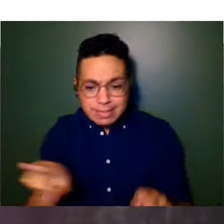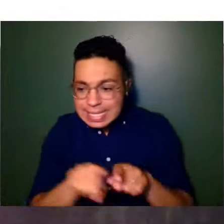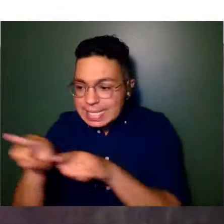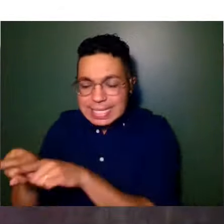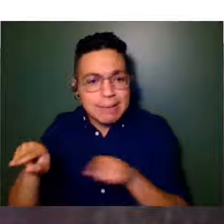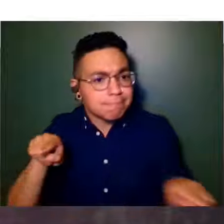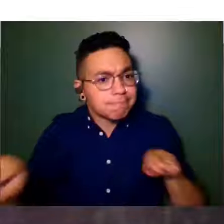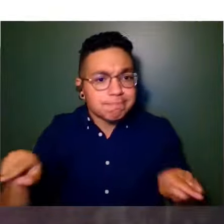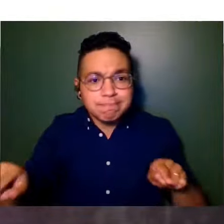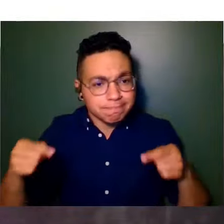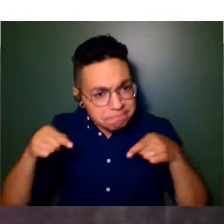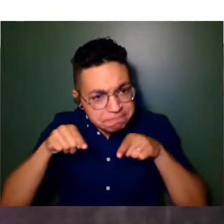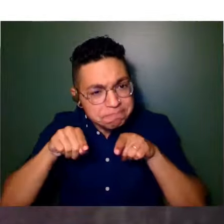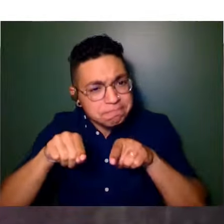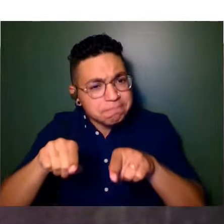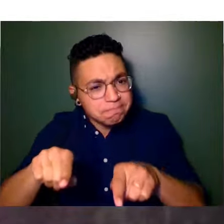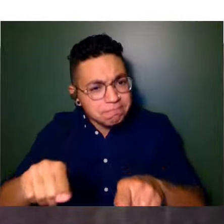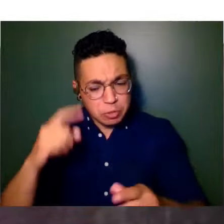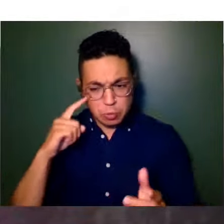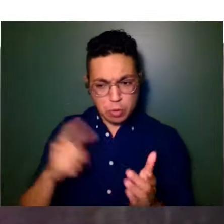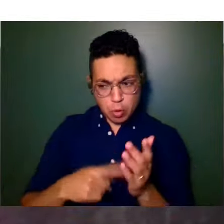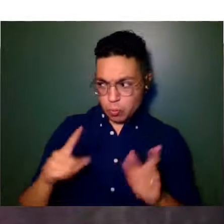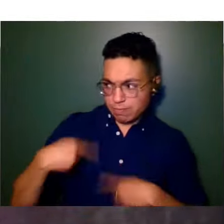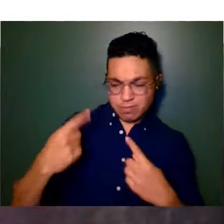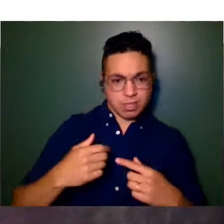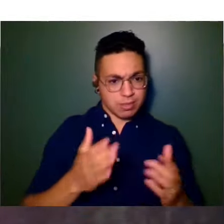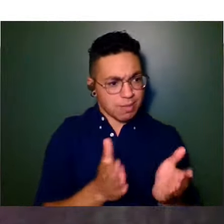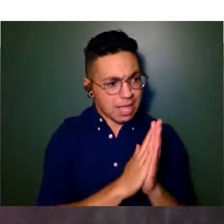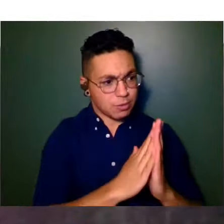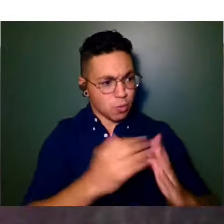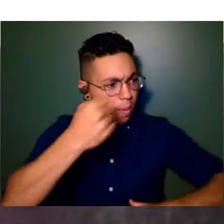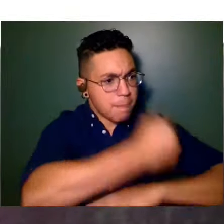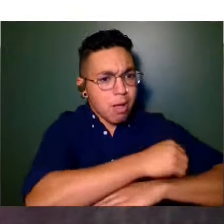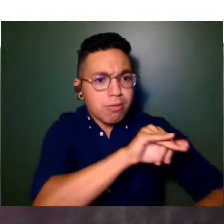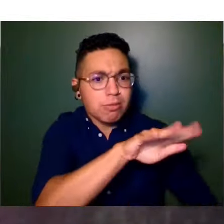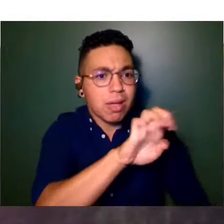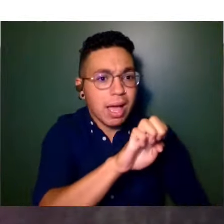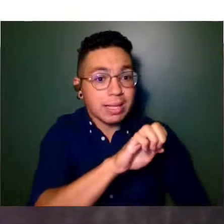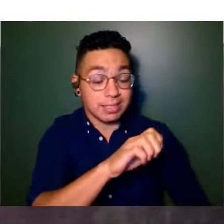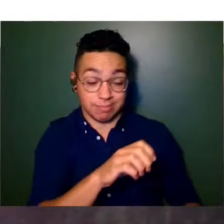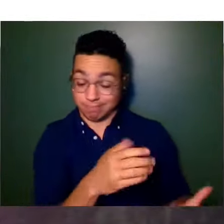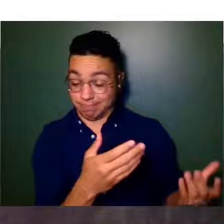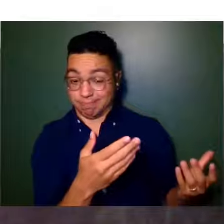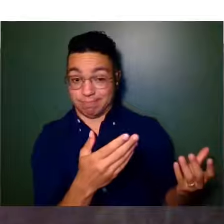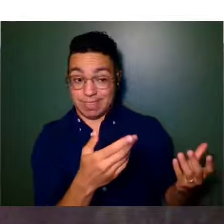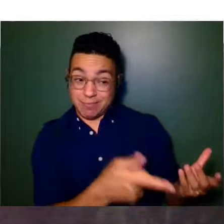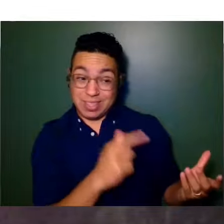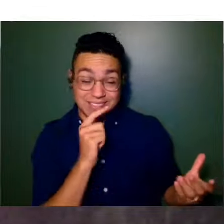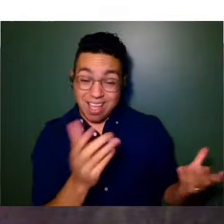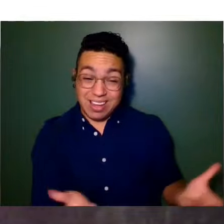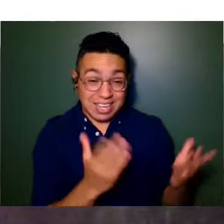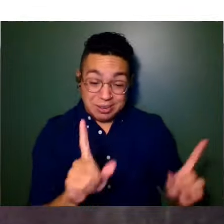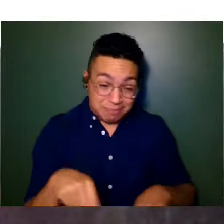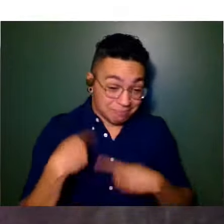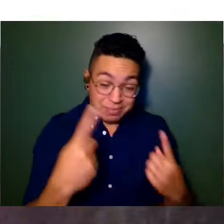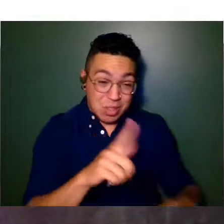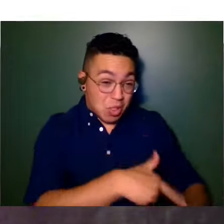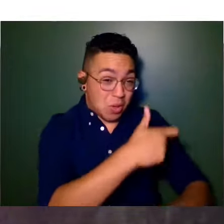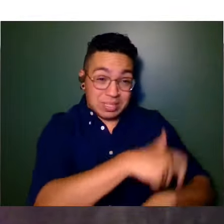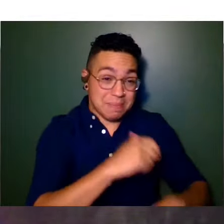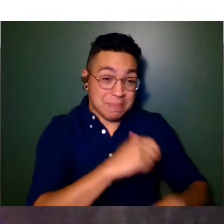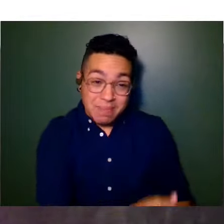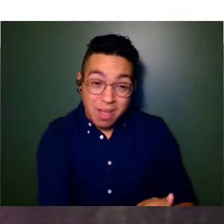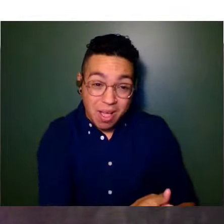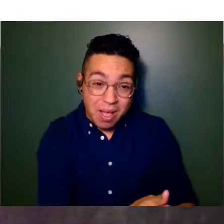there's been this movement to abolish ICE, and ICE hasn't been here actually for that long. And we've seen the